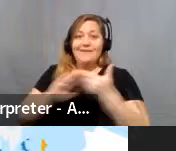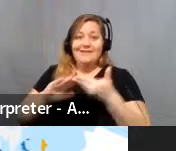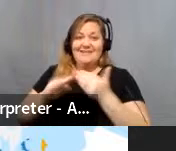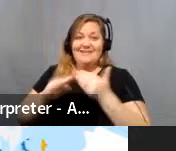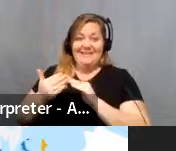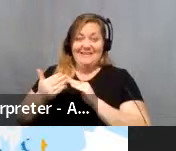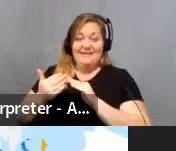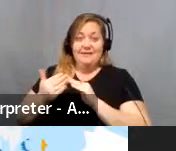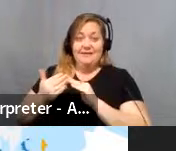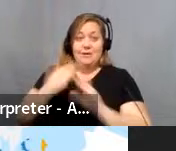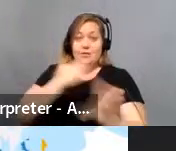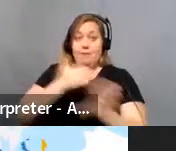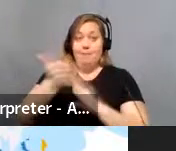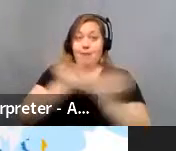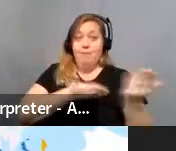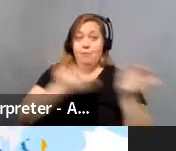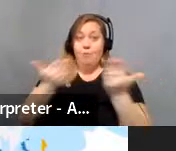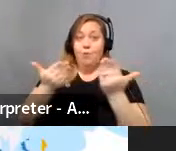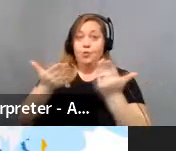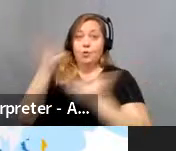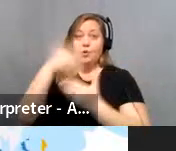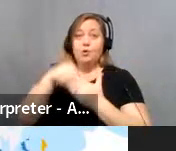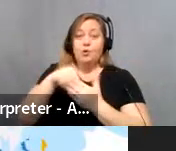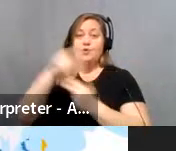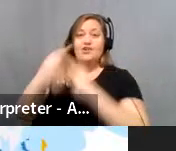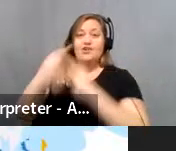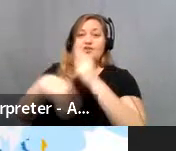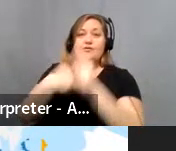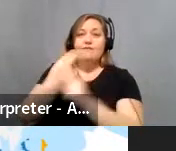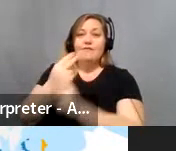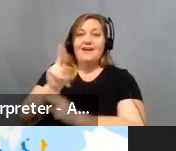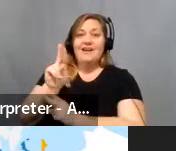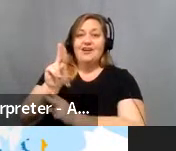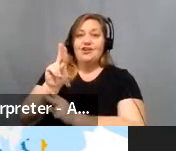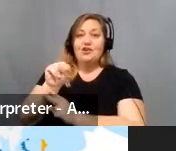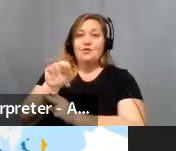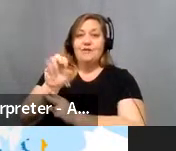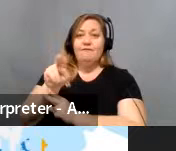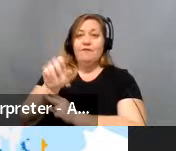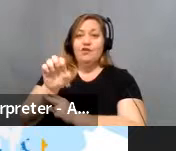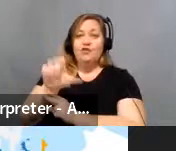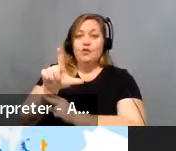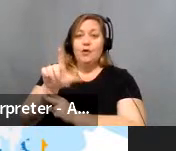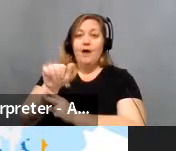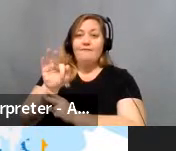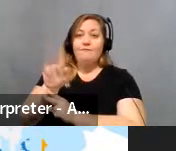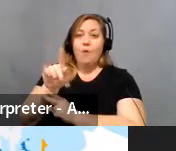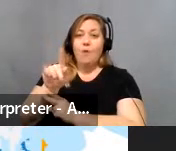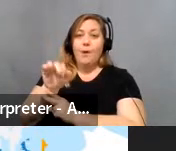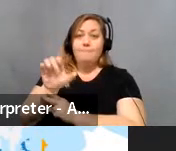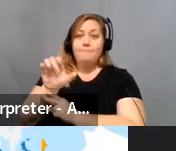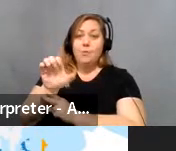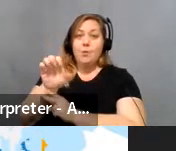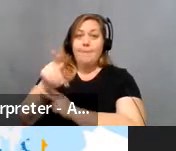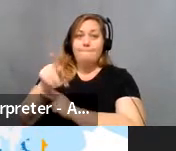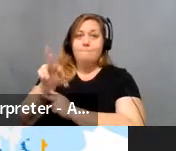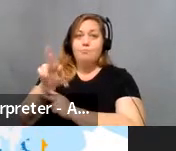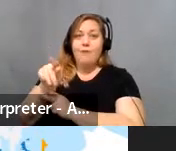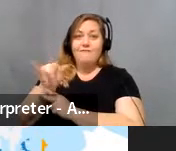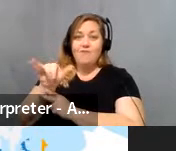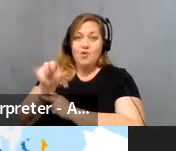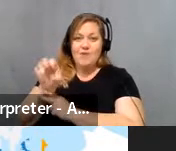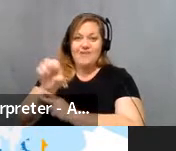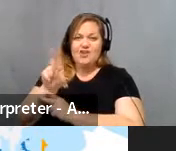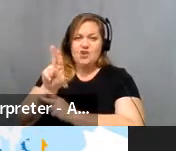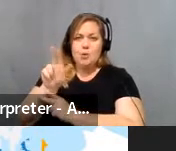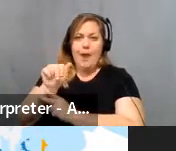The main proposals include the Universal Affordability Preference, or UAP, which will allow for bigger buildings for affordable housing in every medium